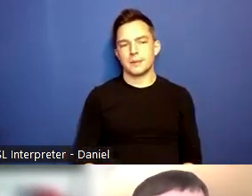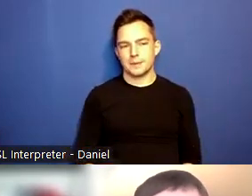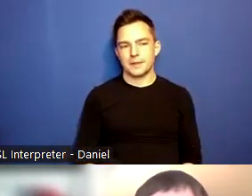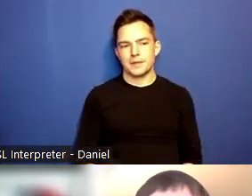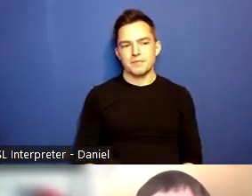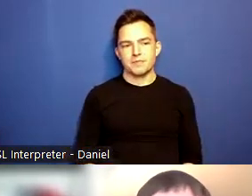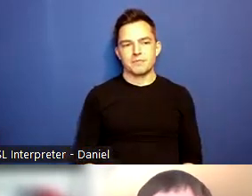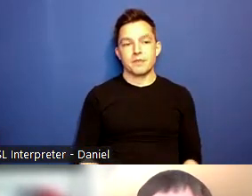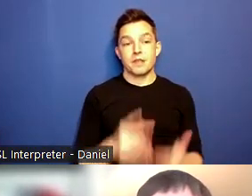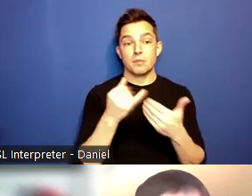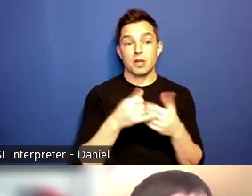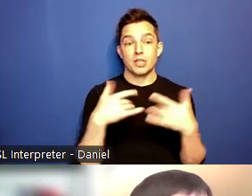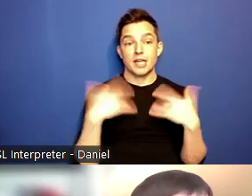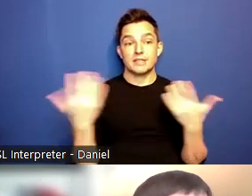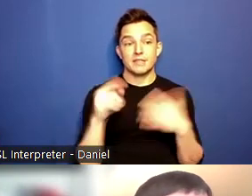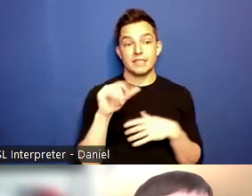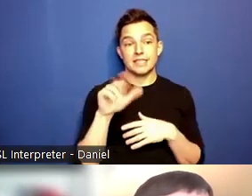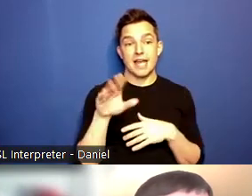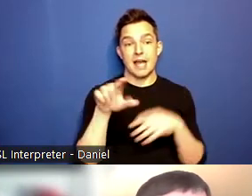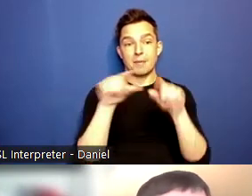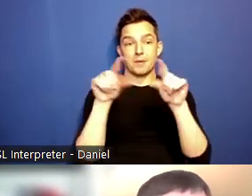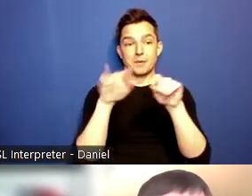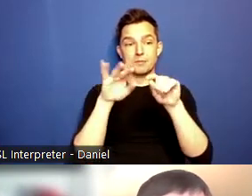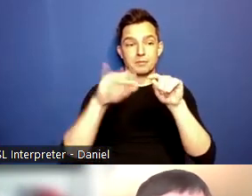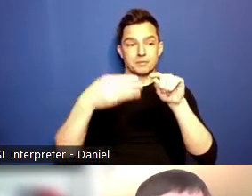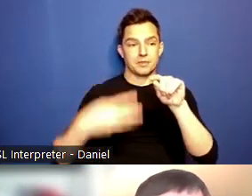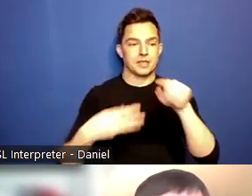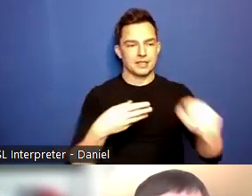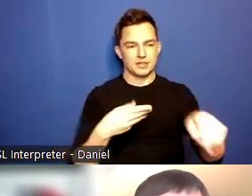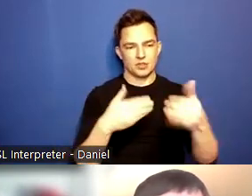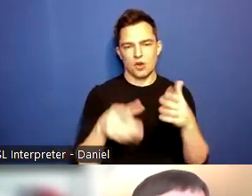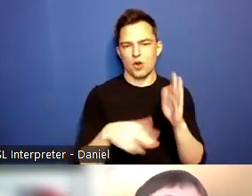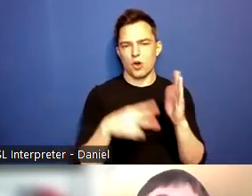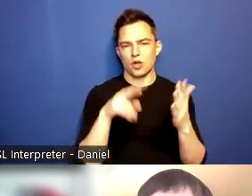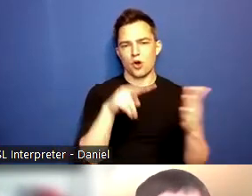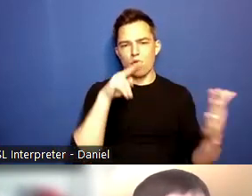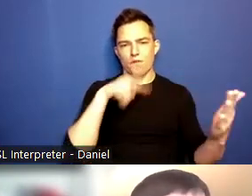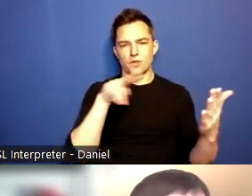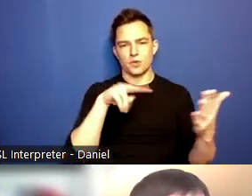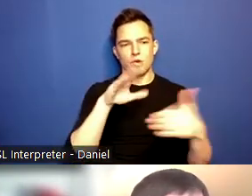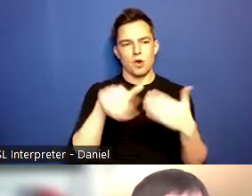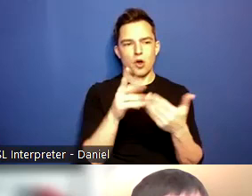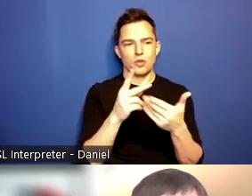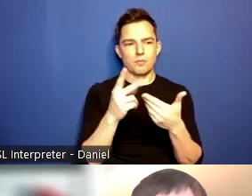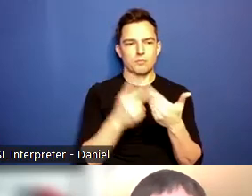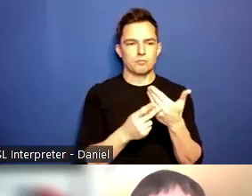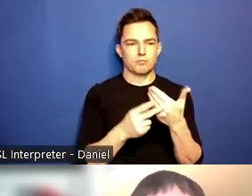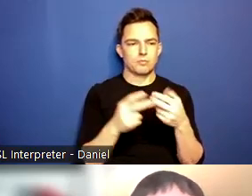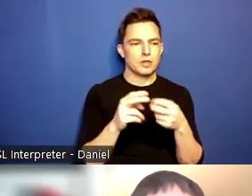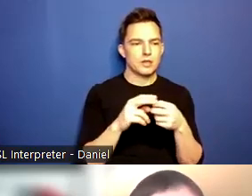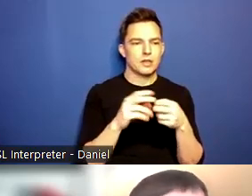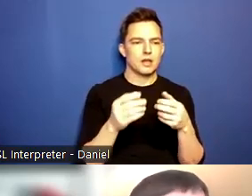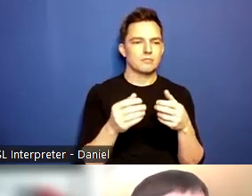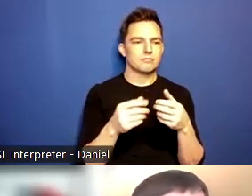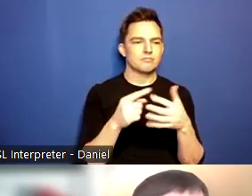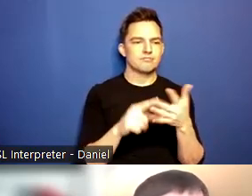The Project Activities tab next is where you'll give us an overview of all the programmatic components of your proposal.